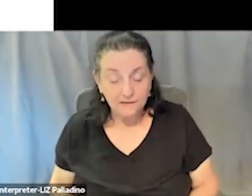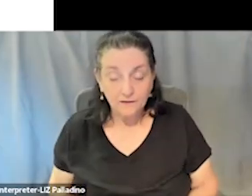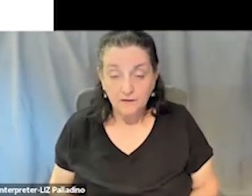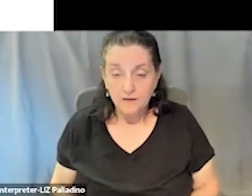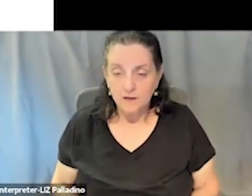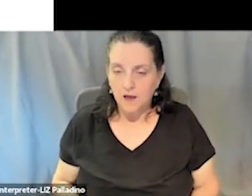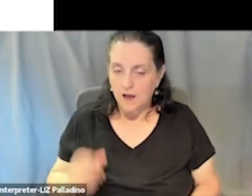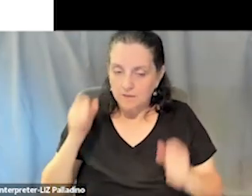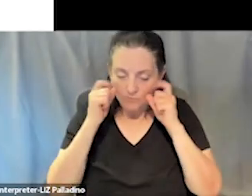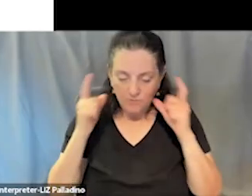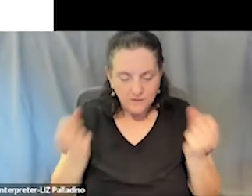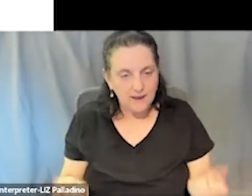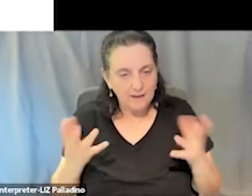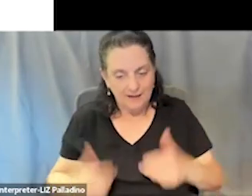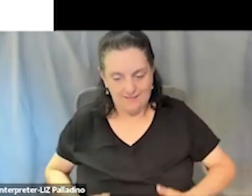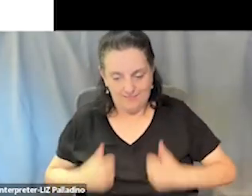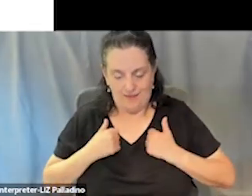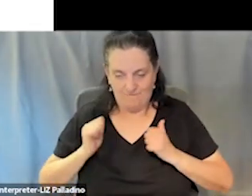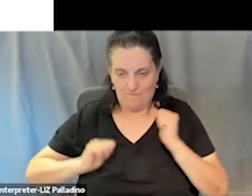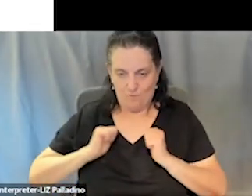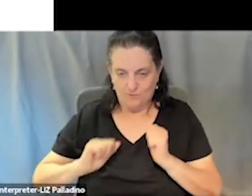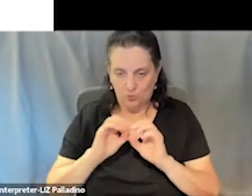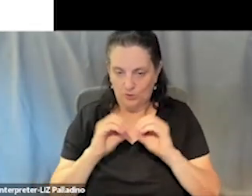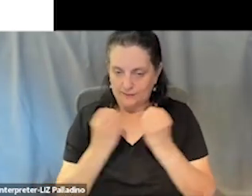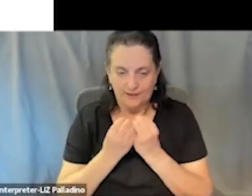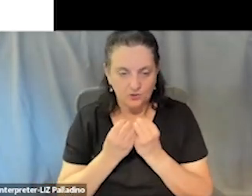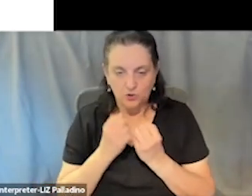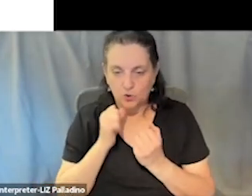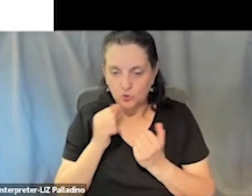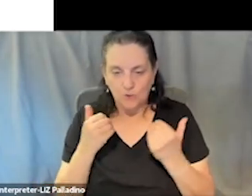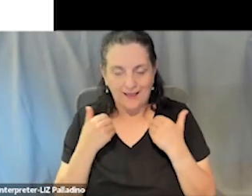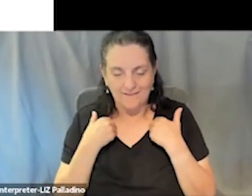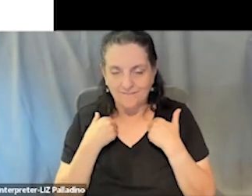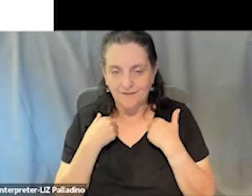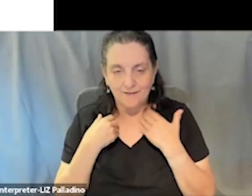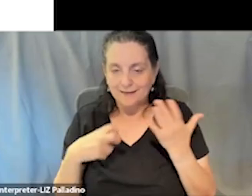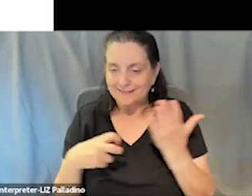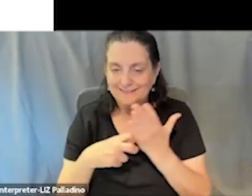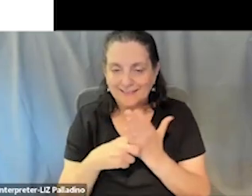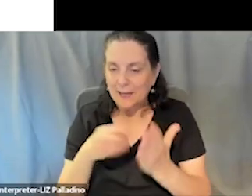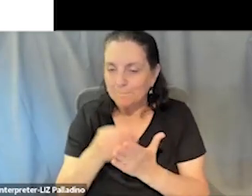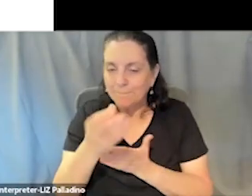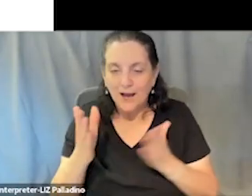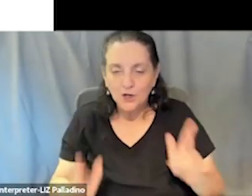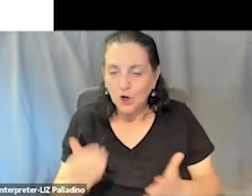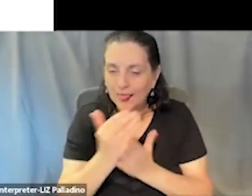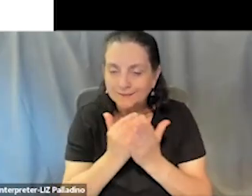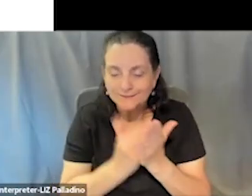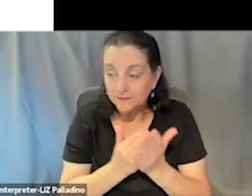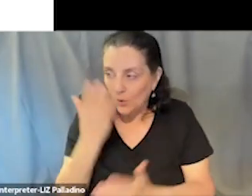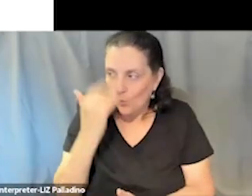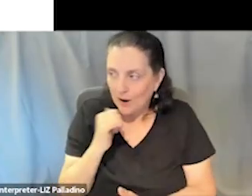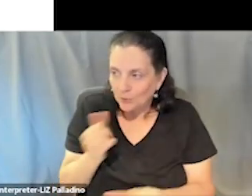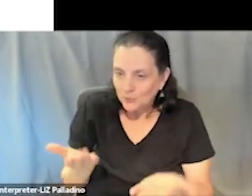how many live performance organizations do not get their ticket buyer list or do not ask for their ticket buyer